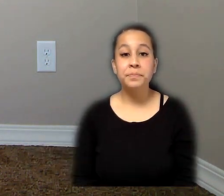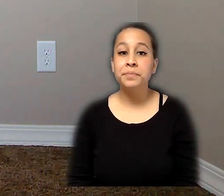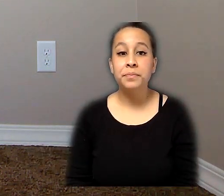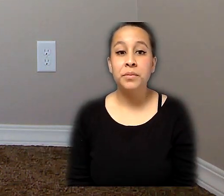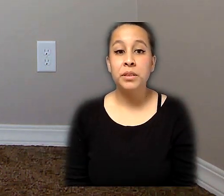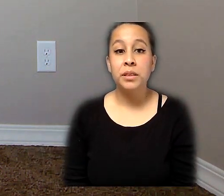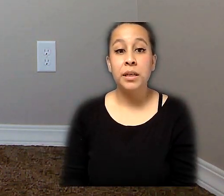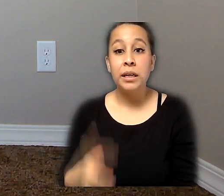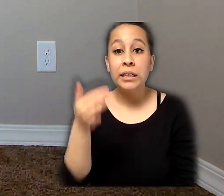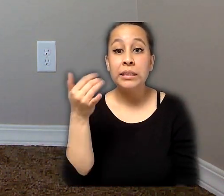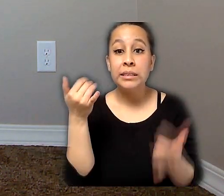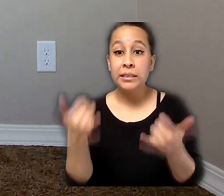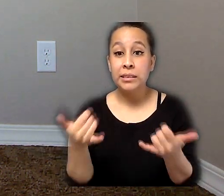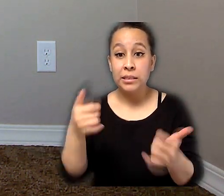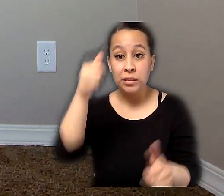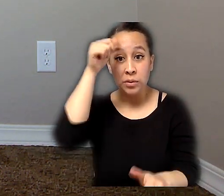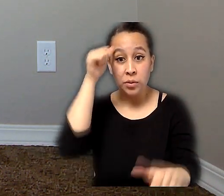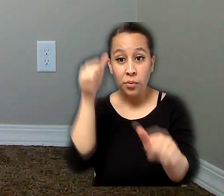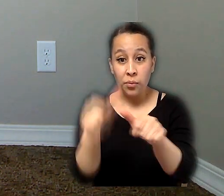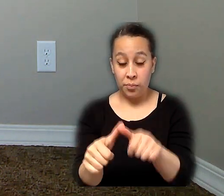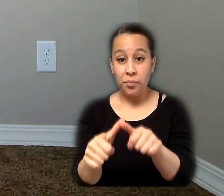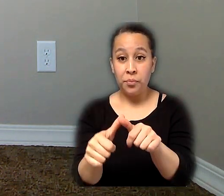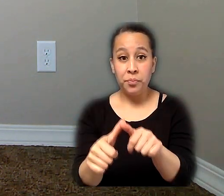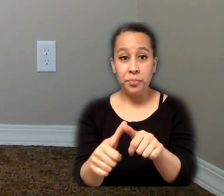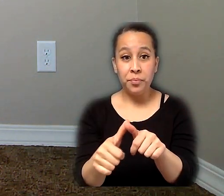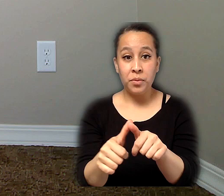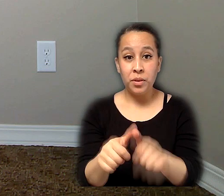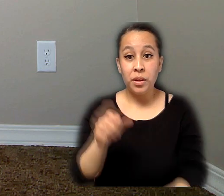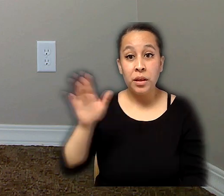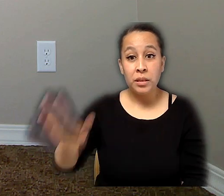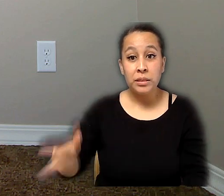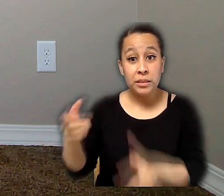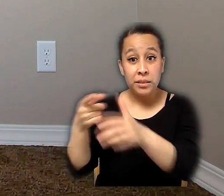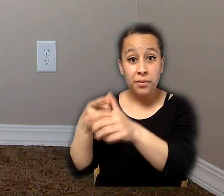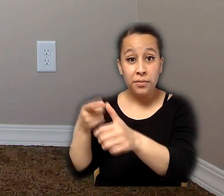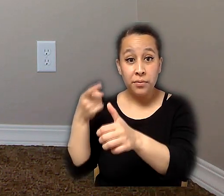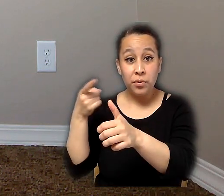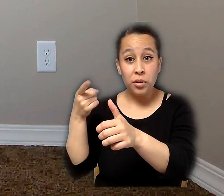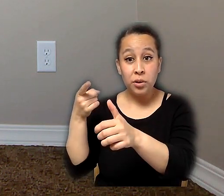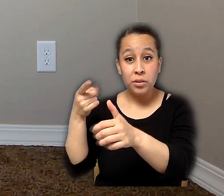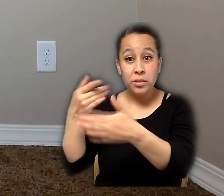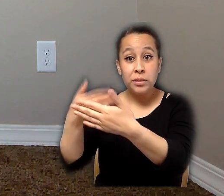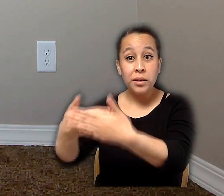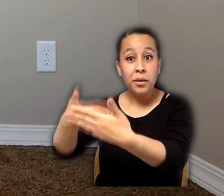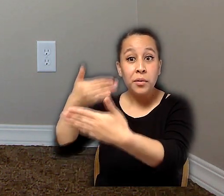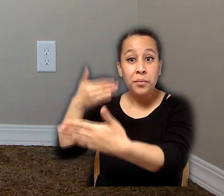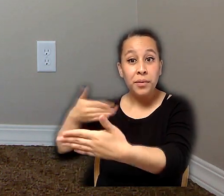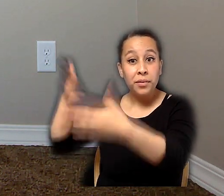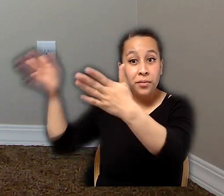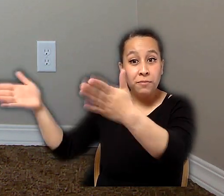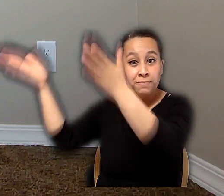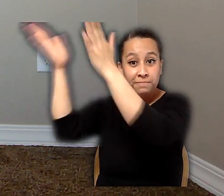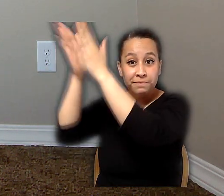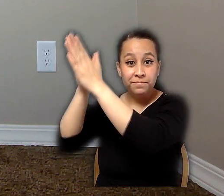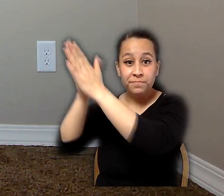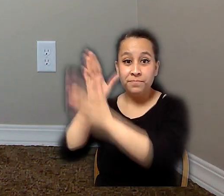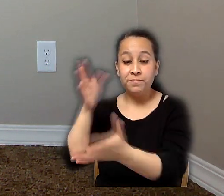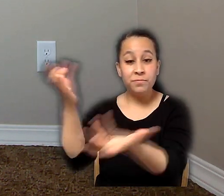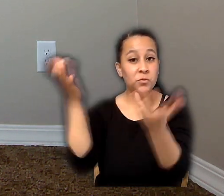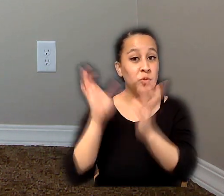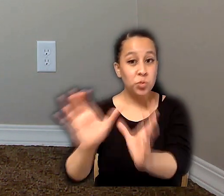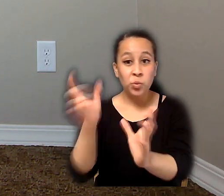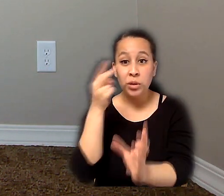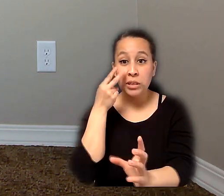Now, one thing to remember about this step is you step first before you clap. I do not want to see